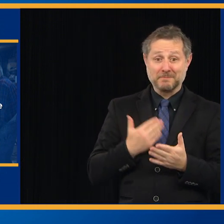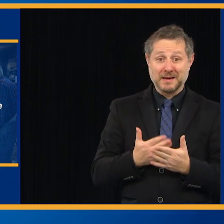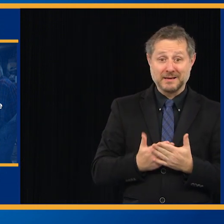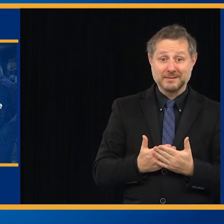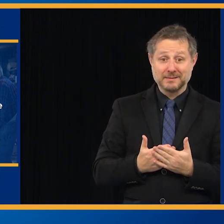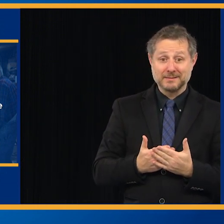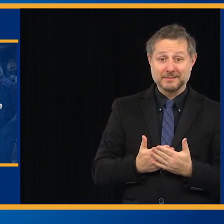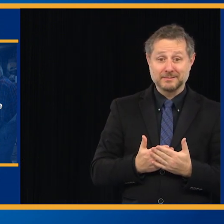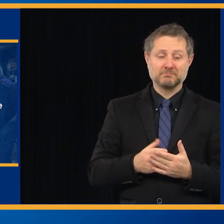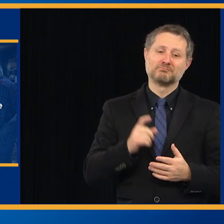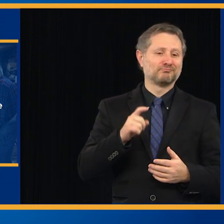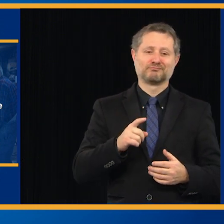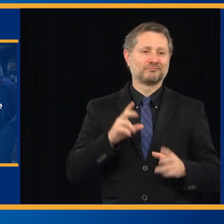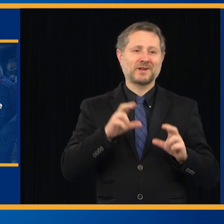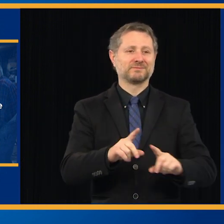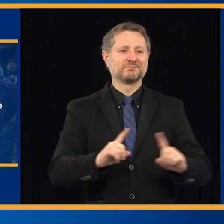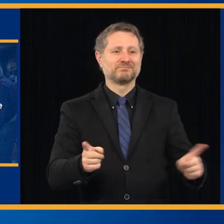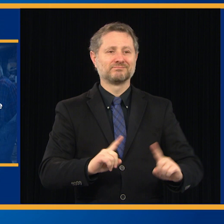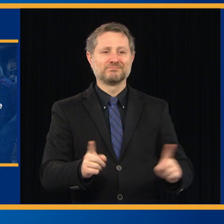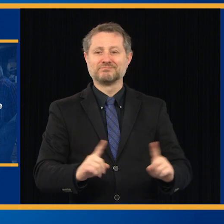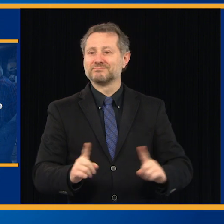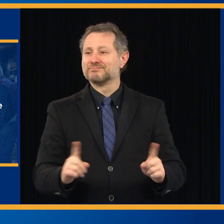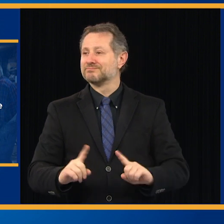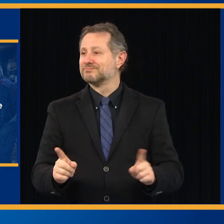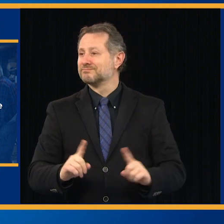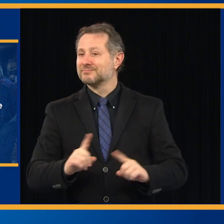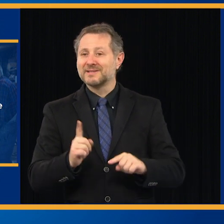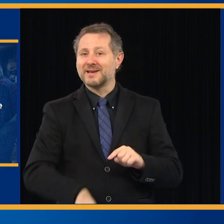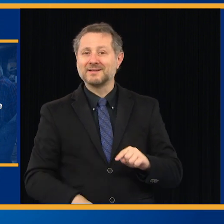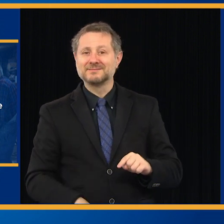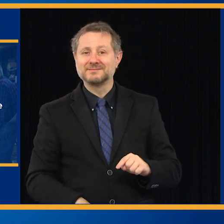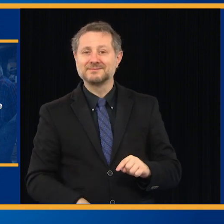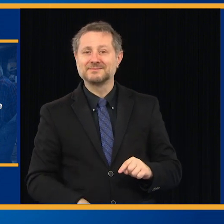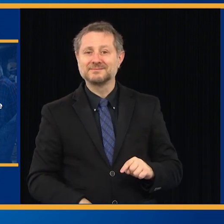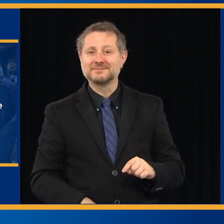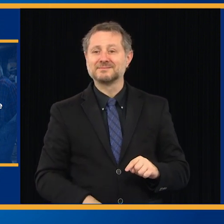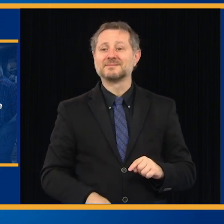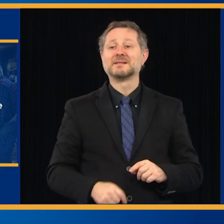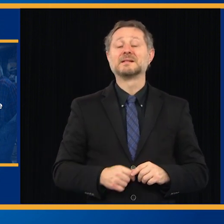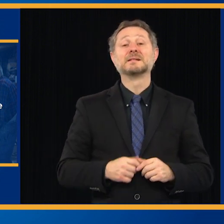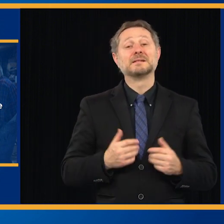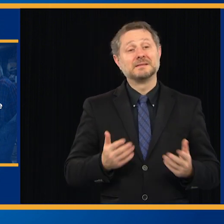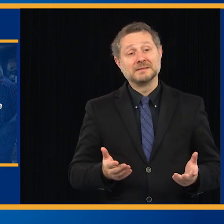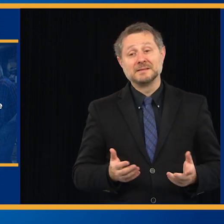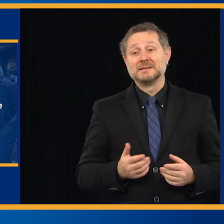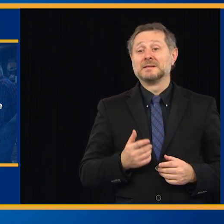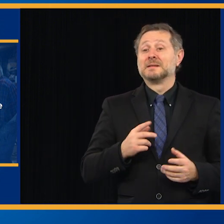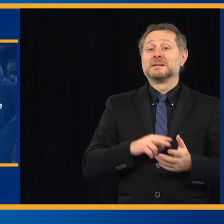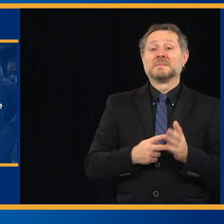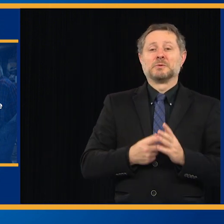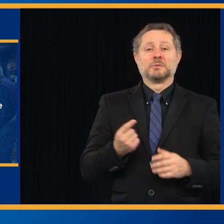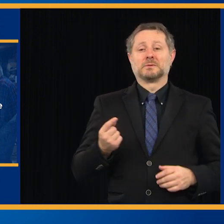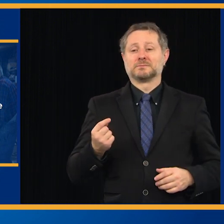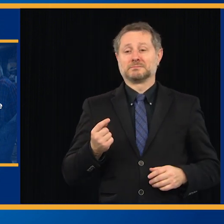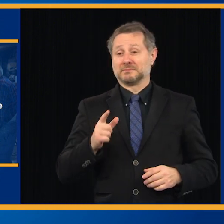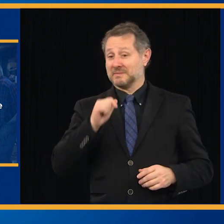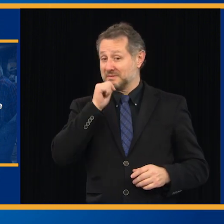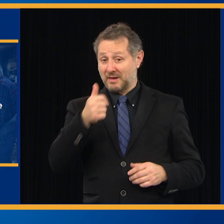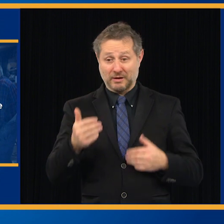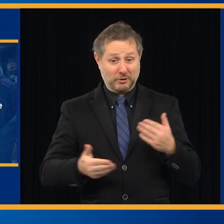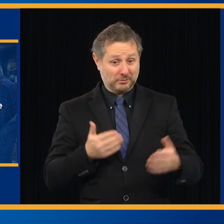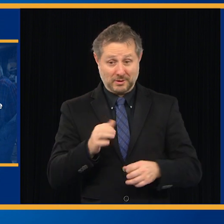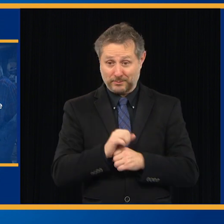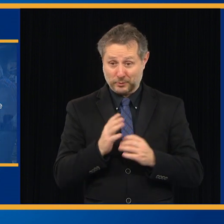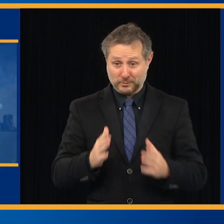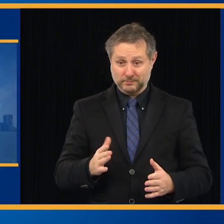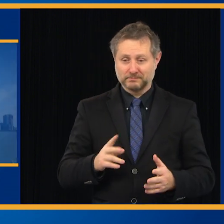American taxpayer to subsidize you. Otherwise, you will never get those employment numbers back, because